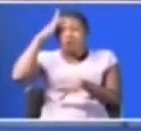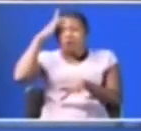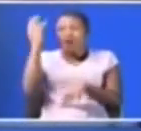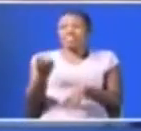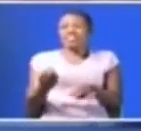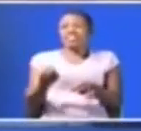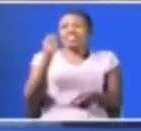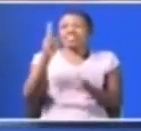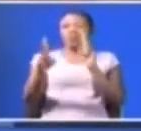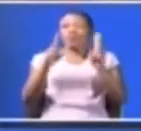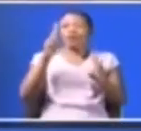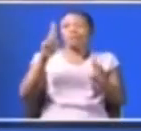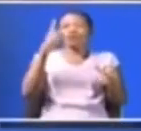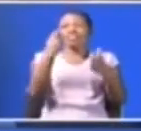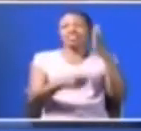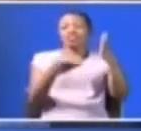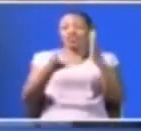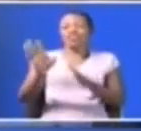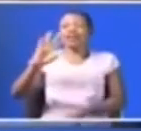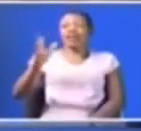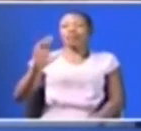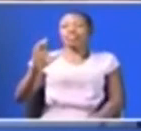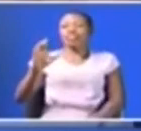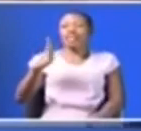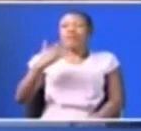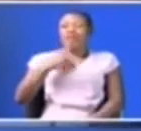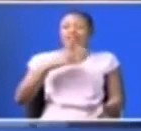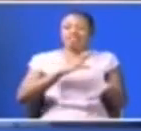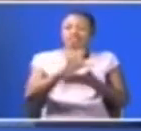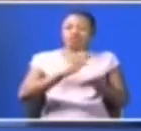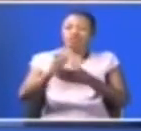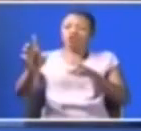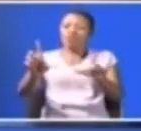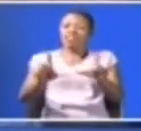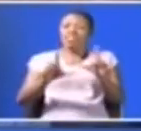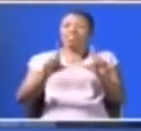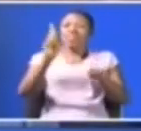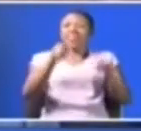double taxation between our counties. We have distribution license, which is varied